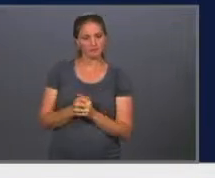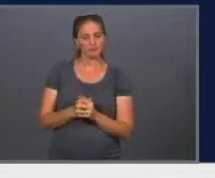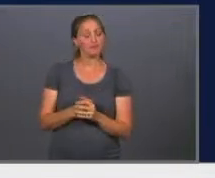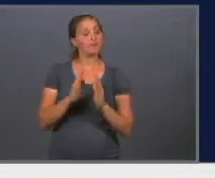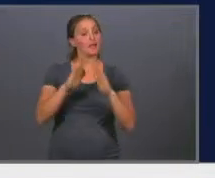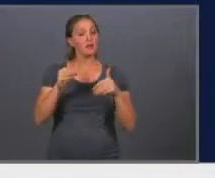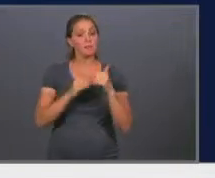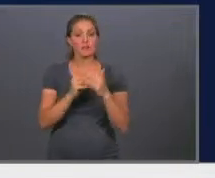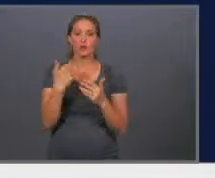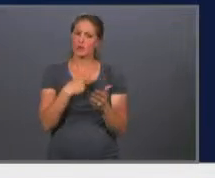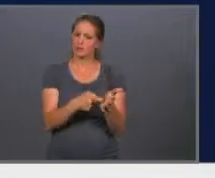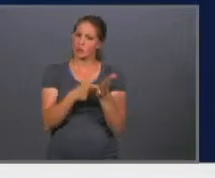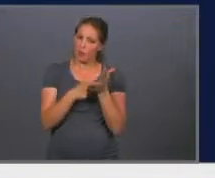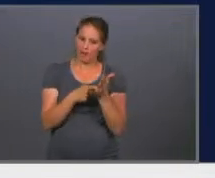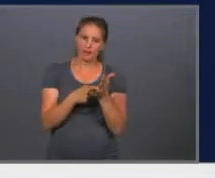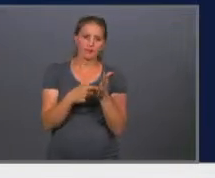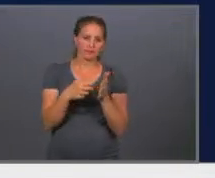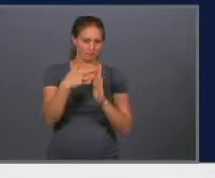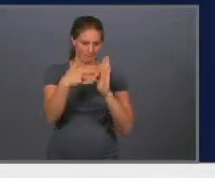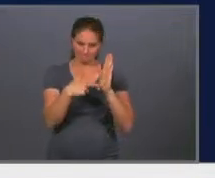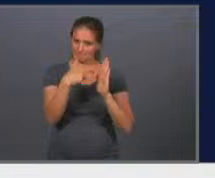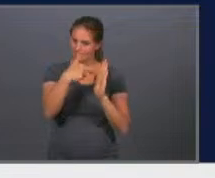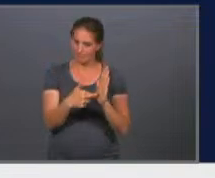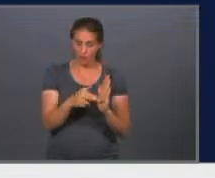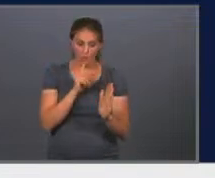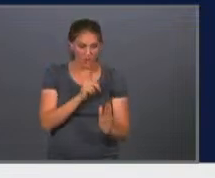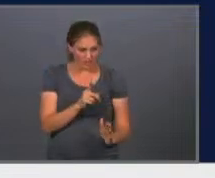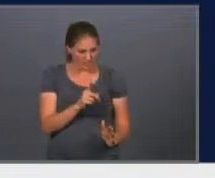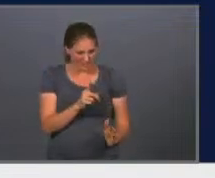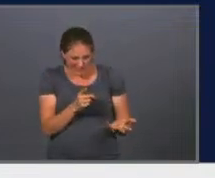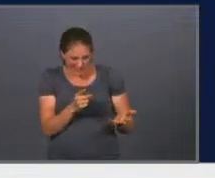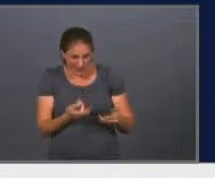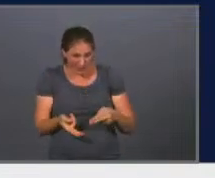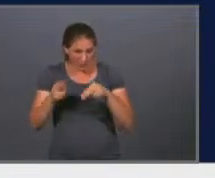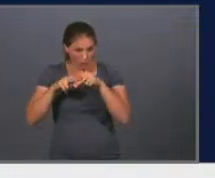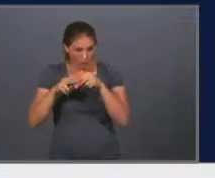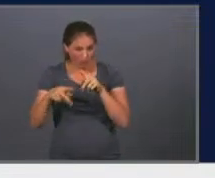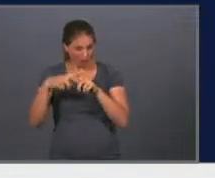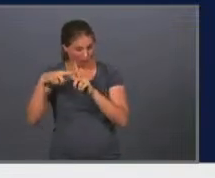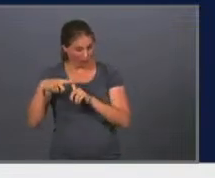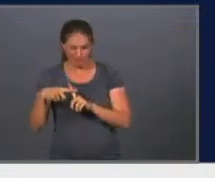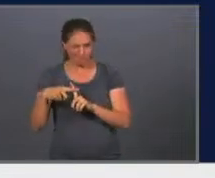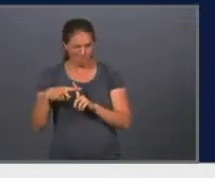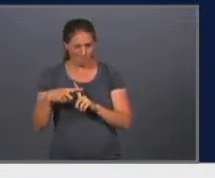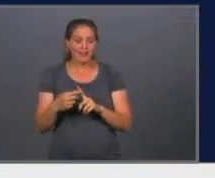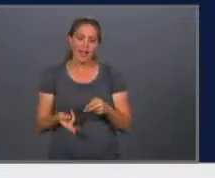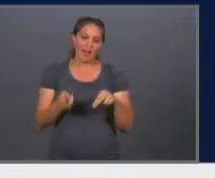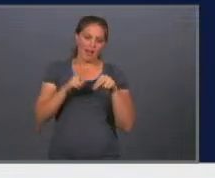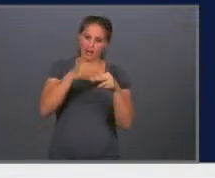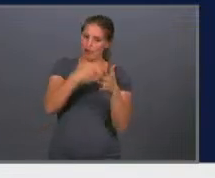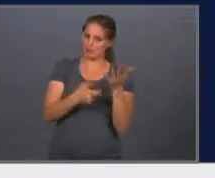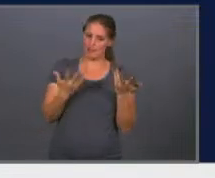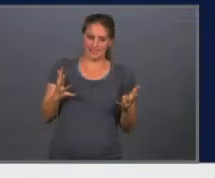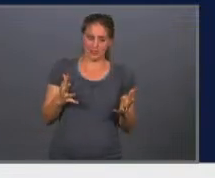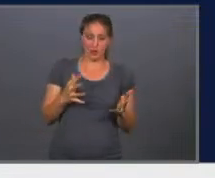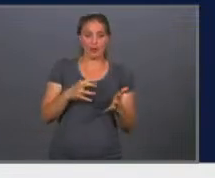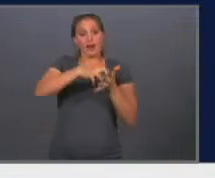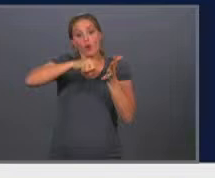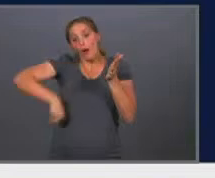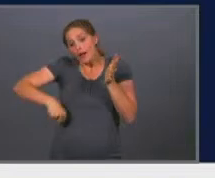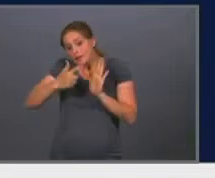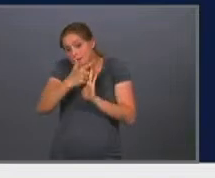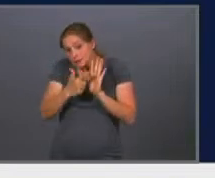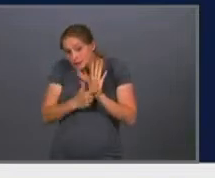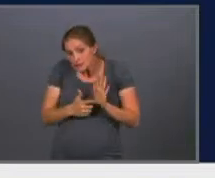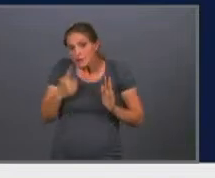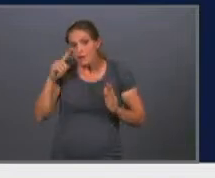enormous amount of regulation that doesn't make any sense. It actually doesn't improve it. It just adds costs. So if we take that out, that will be passed down to the consumer. And